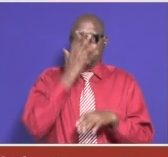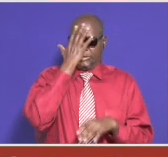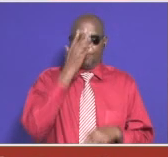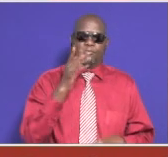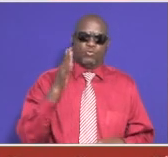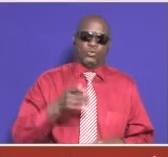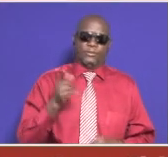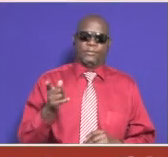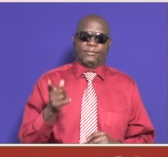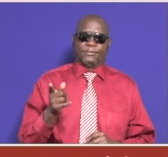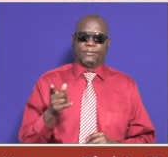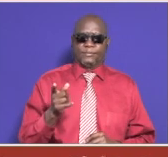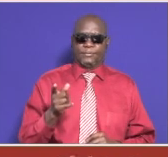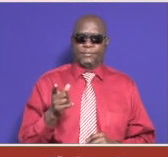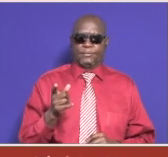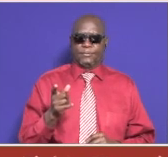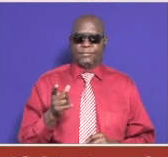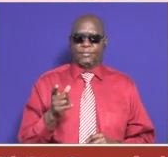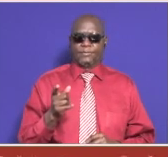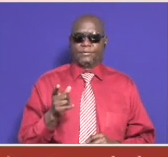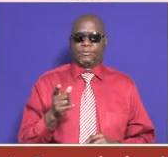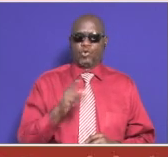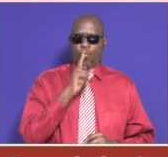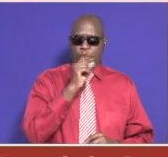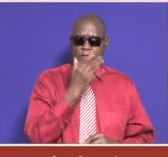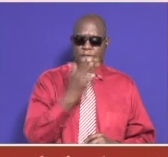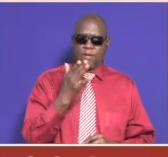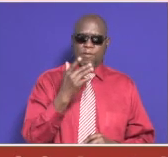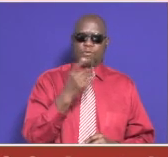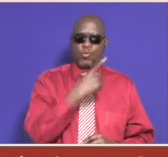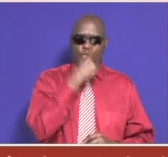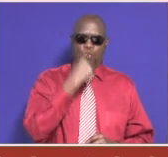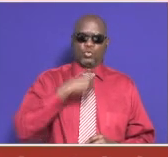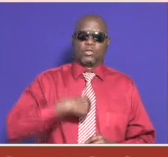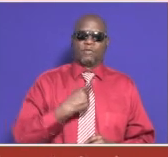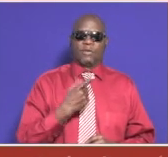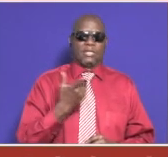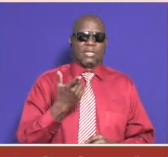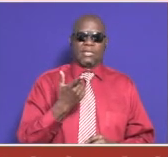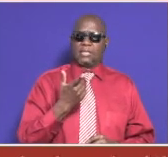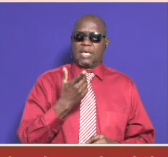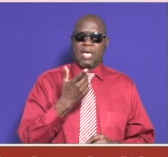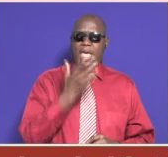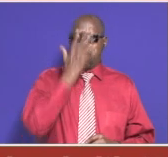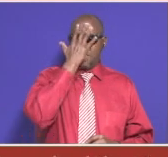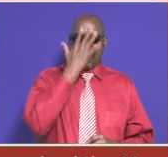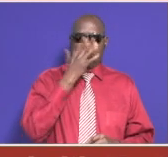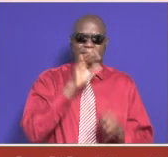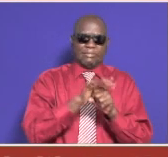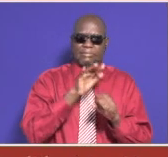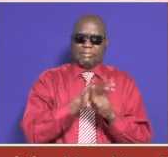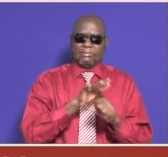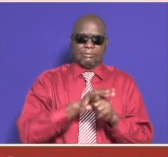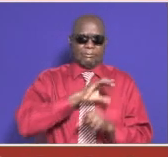Speaker, one of the things that I ask myself is just how much embarrassment does the president have capacity to